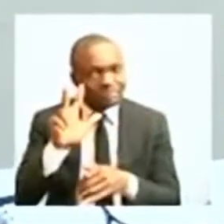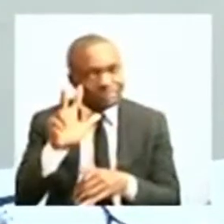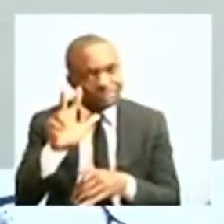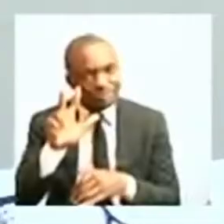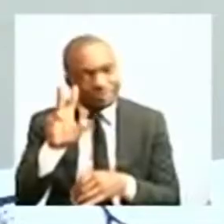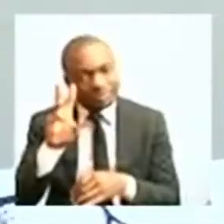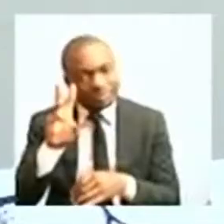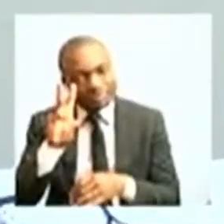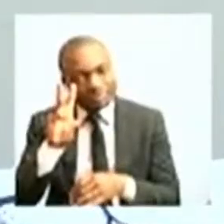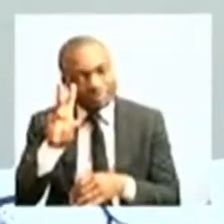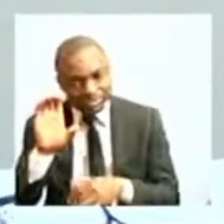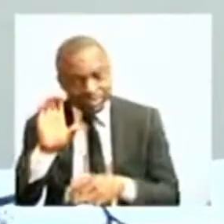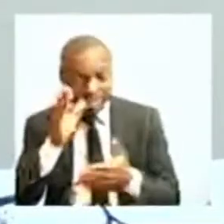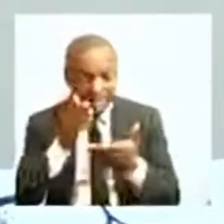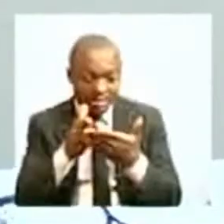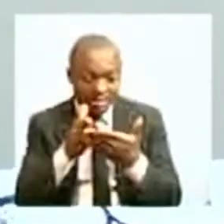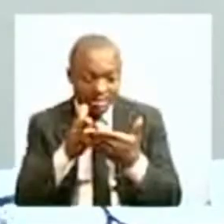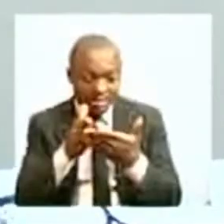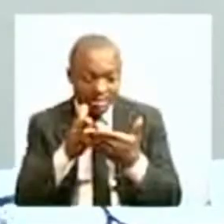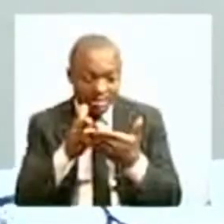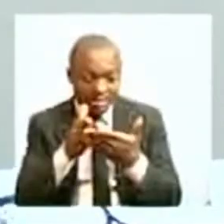600. So these projects are still